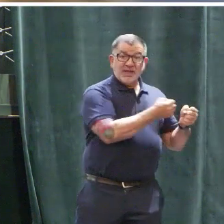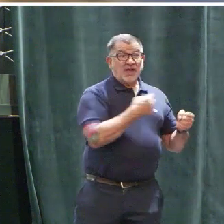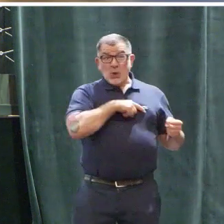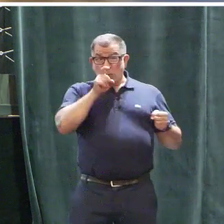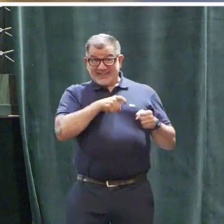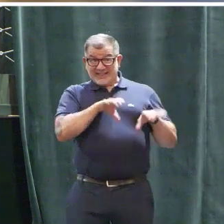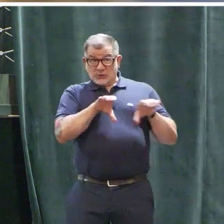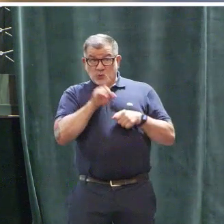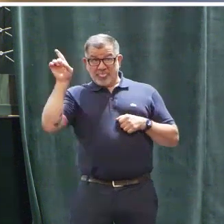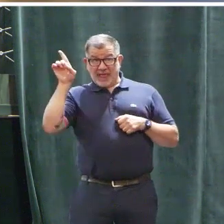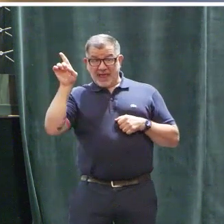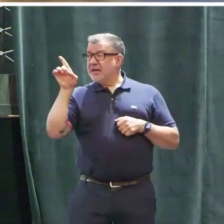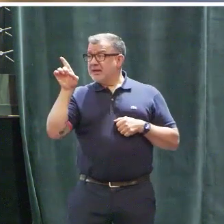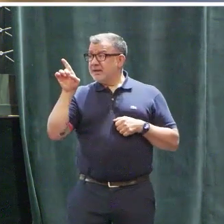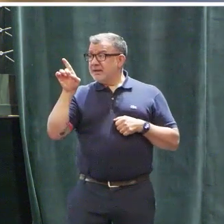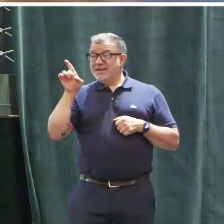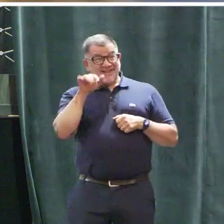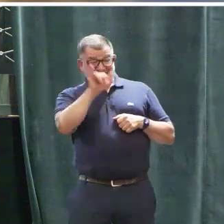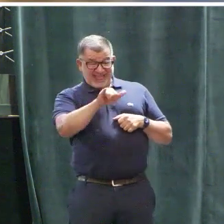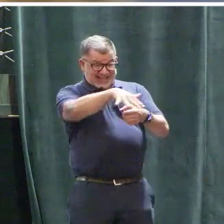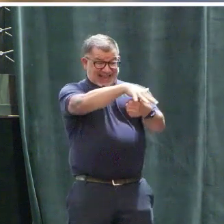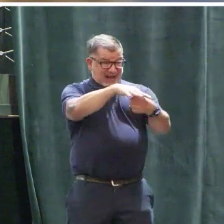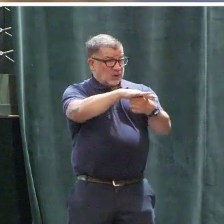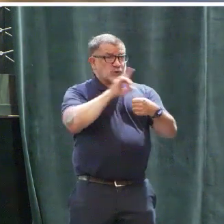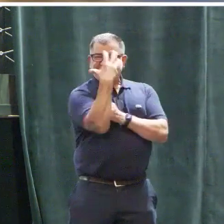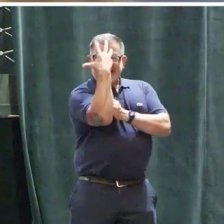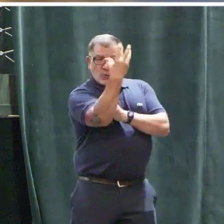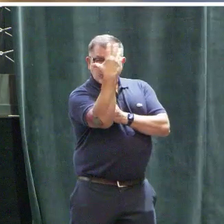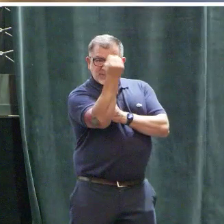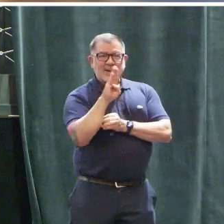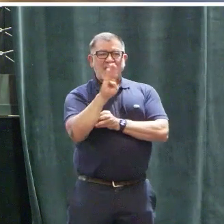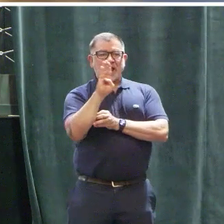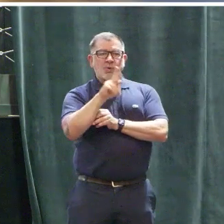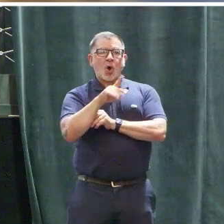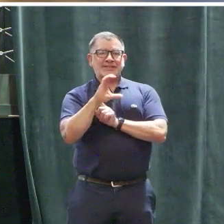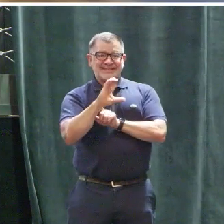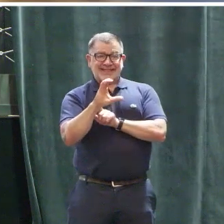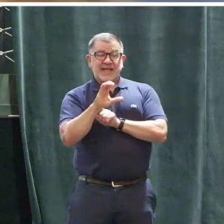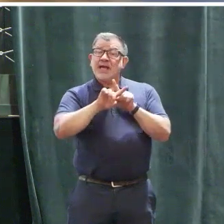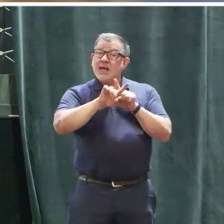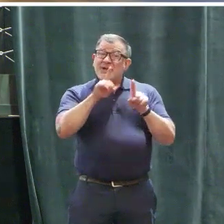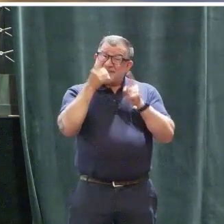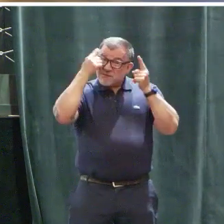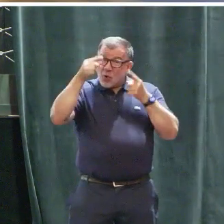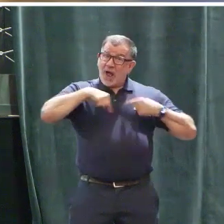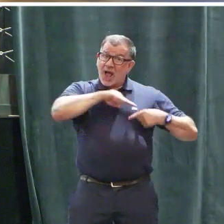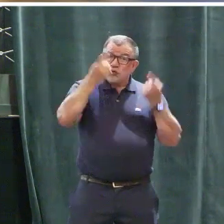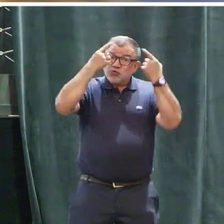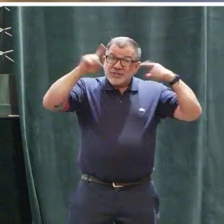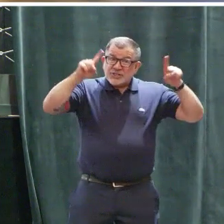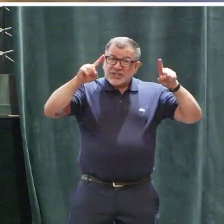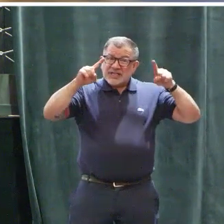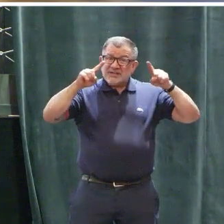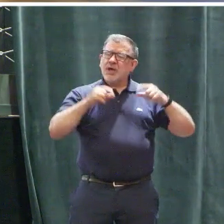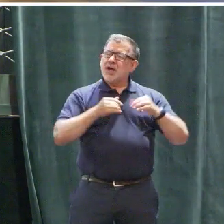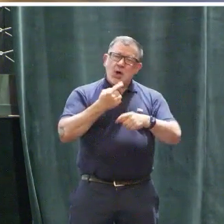that, even though that's outside of Battery Park City, is that in order to achieve the targeted protection,